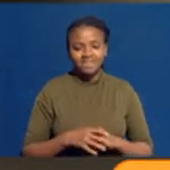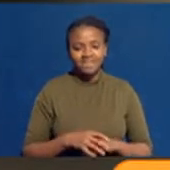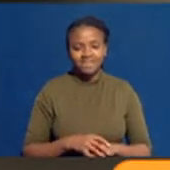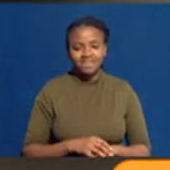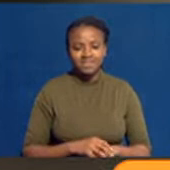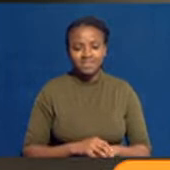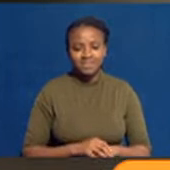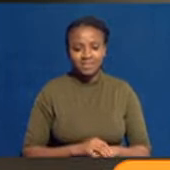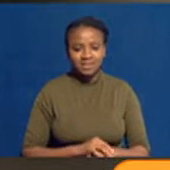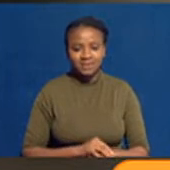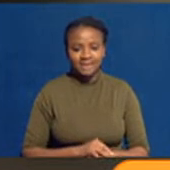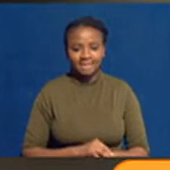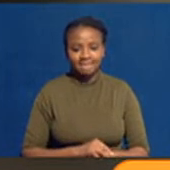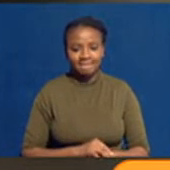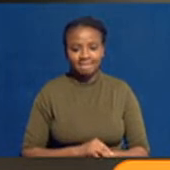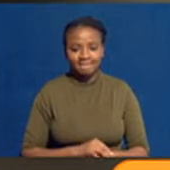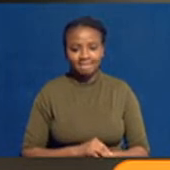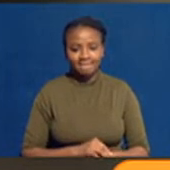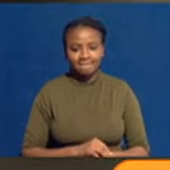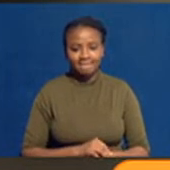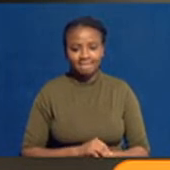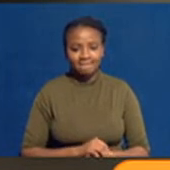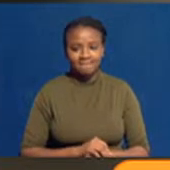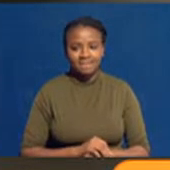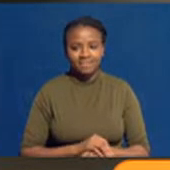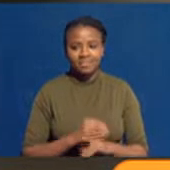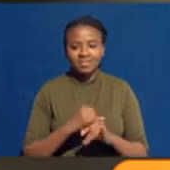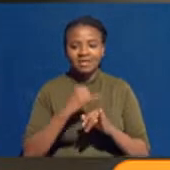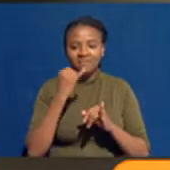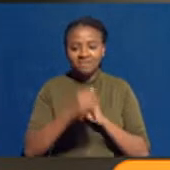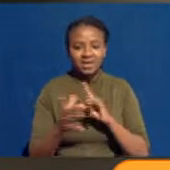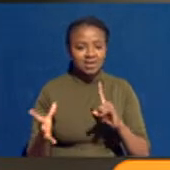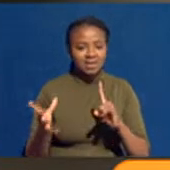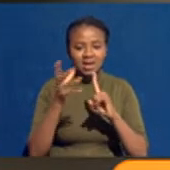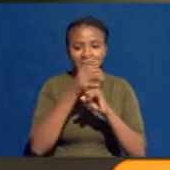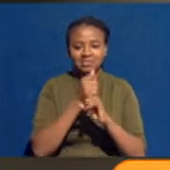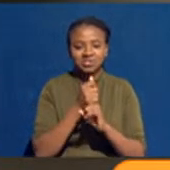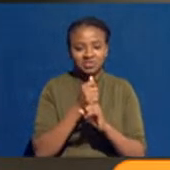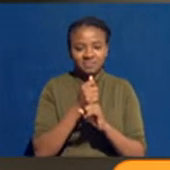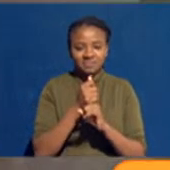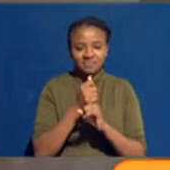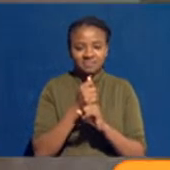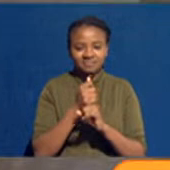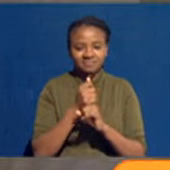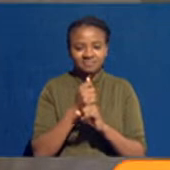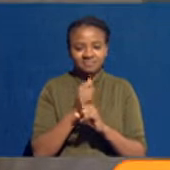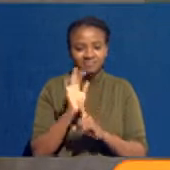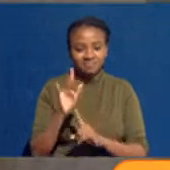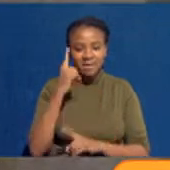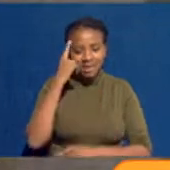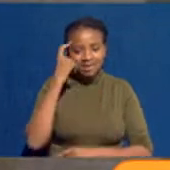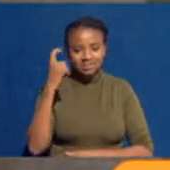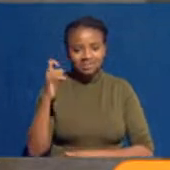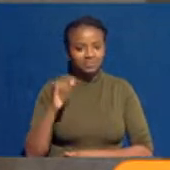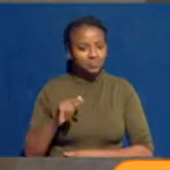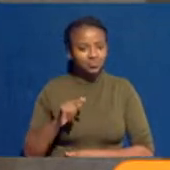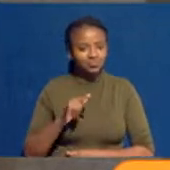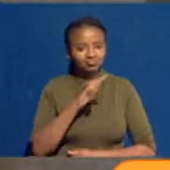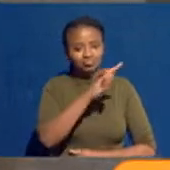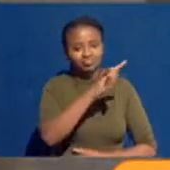she did, daring to achieve her dream on flying beyond Earth's stratosphere. So